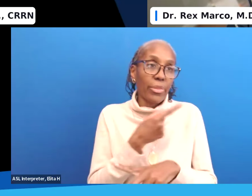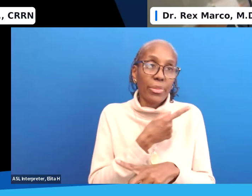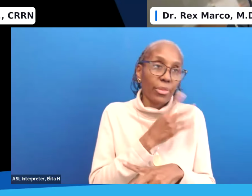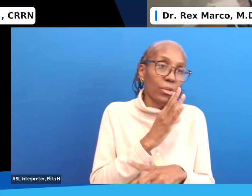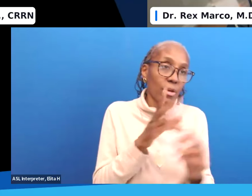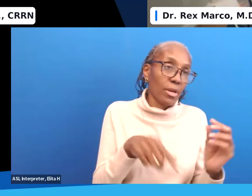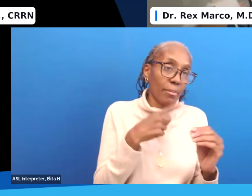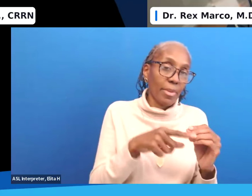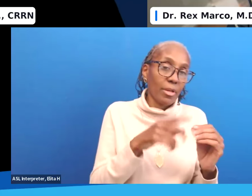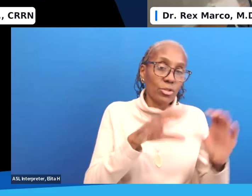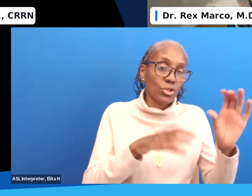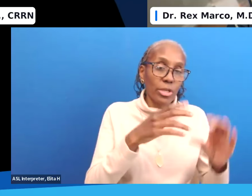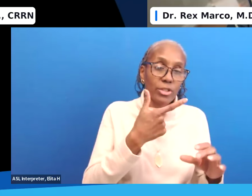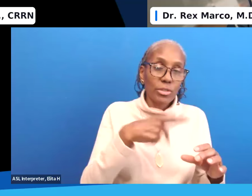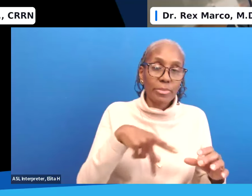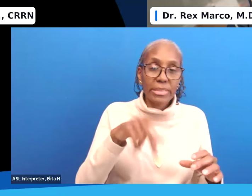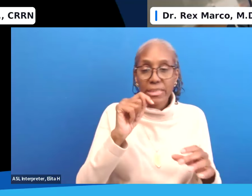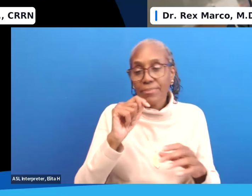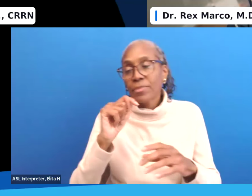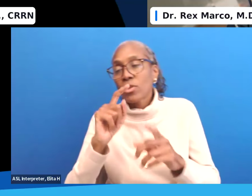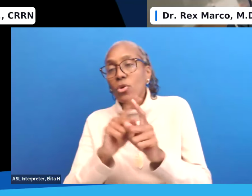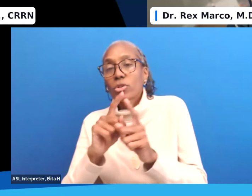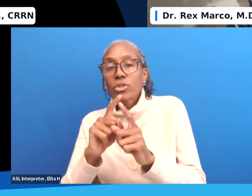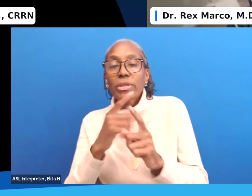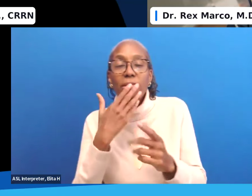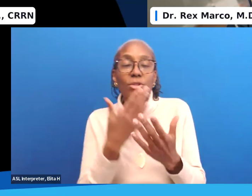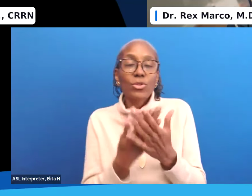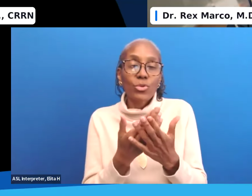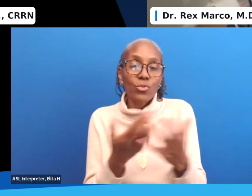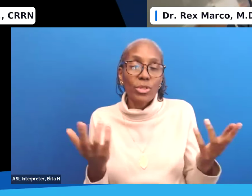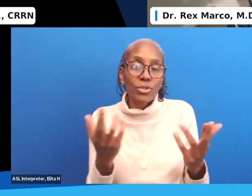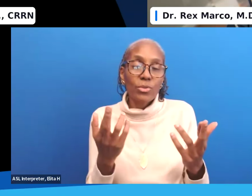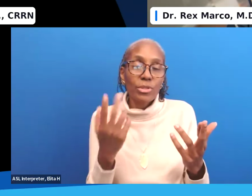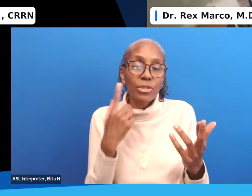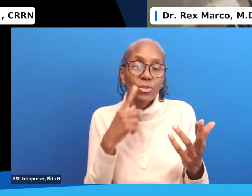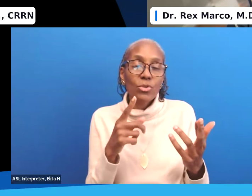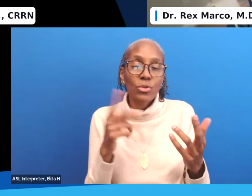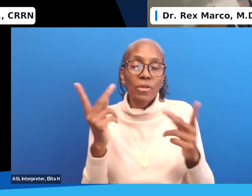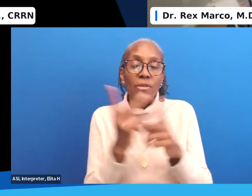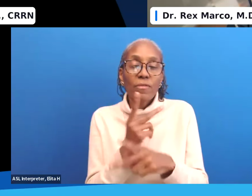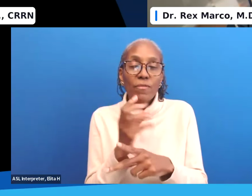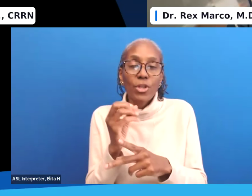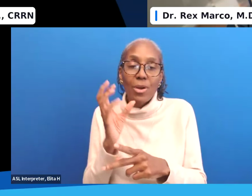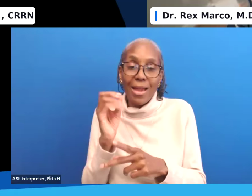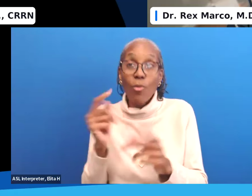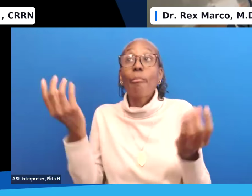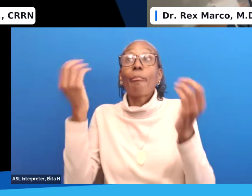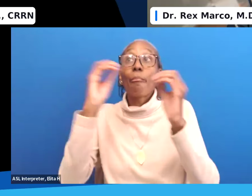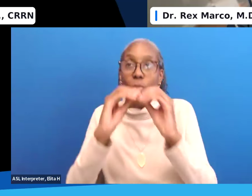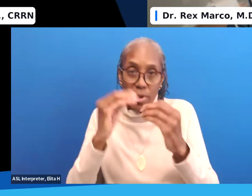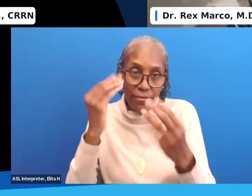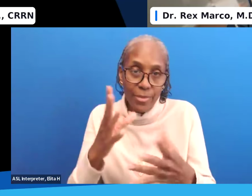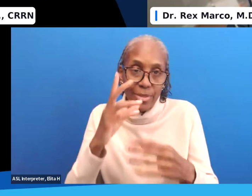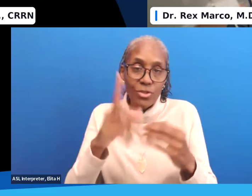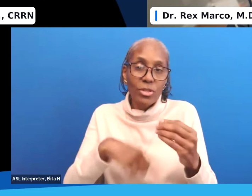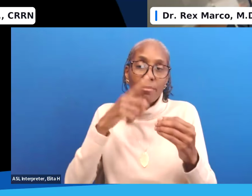about ChatGPT is that it's also a good resource to figure out more information on